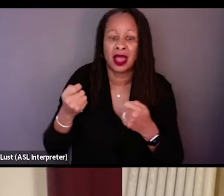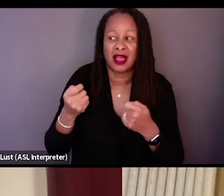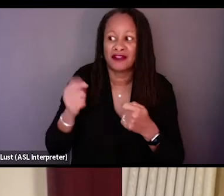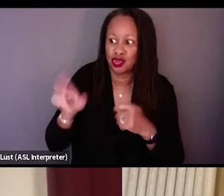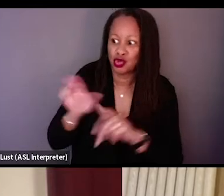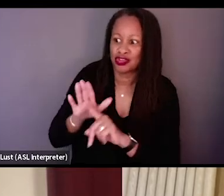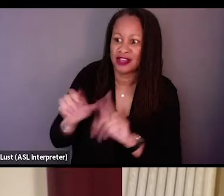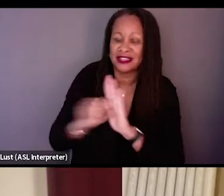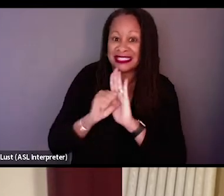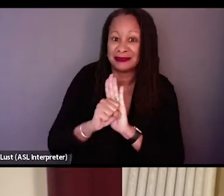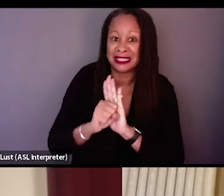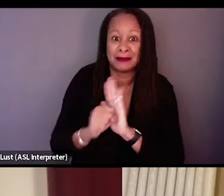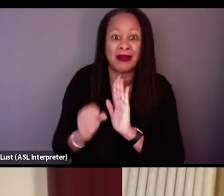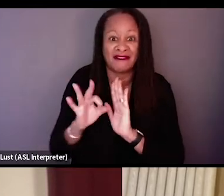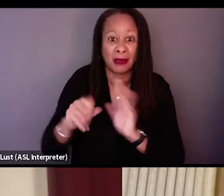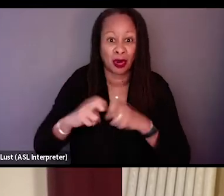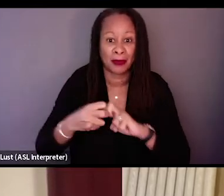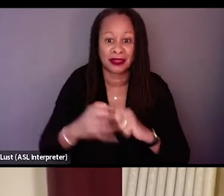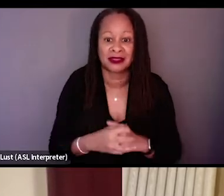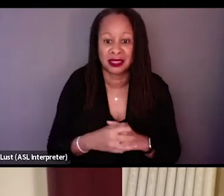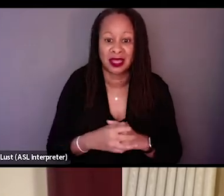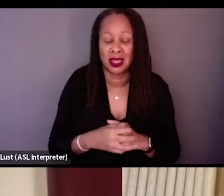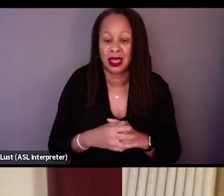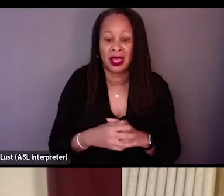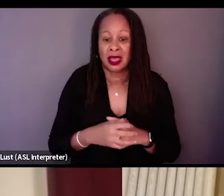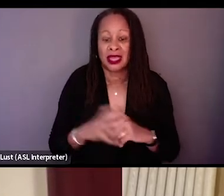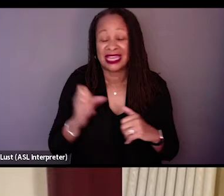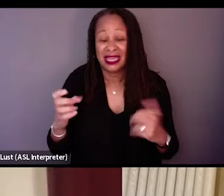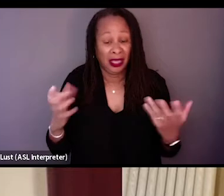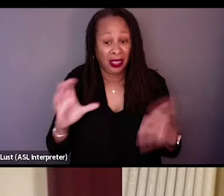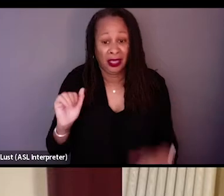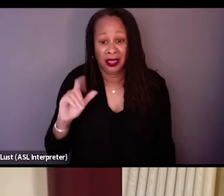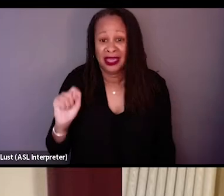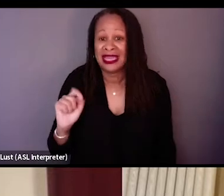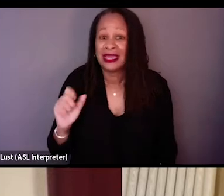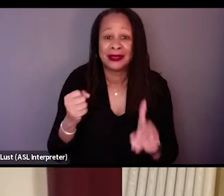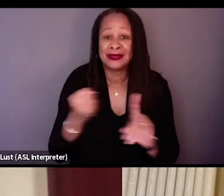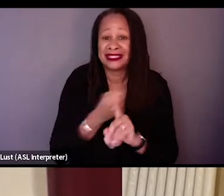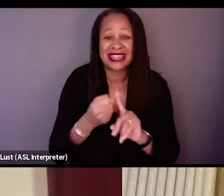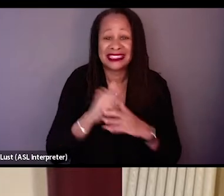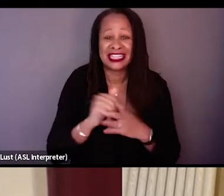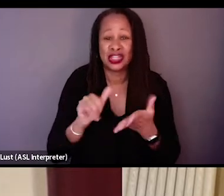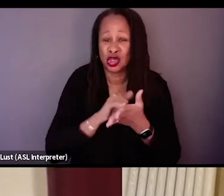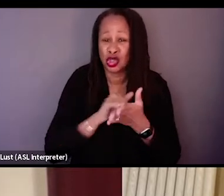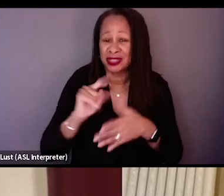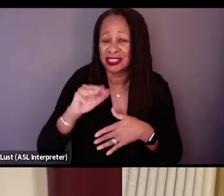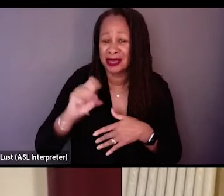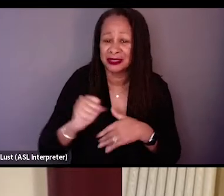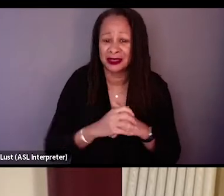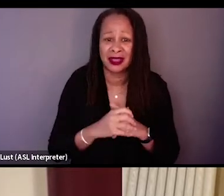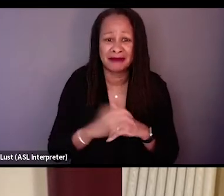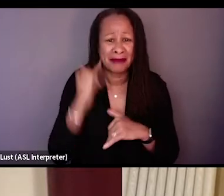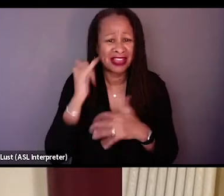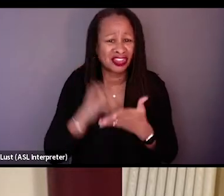was castigated for all these reasons that were really myopic, so much so that he was even being attacked in the New York Times. Imagine being a Black person being attacked in the New